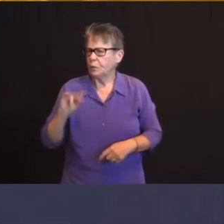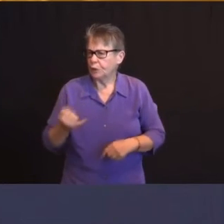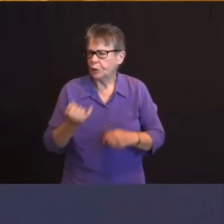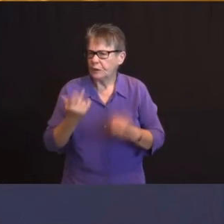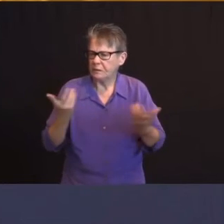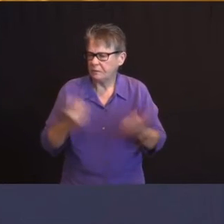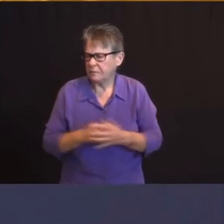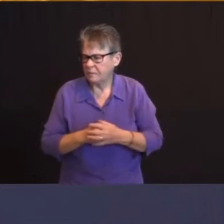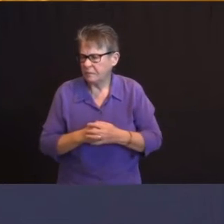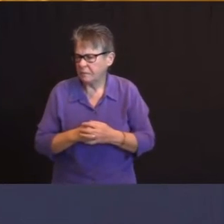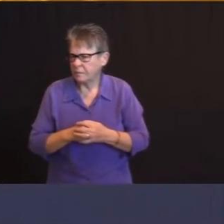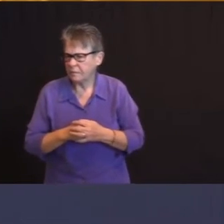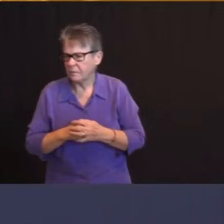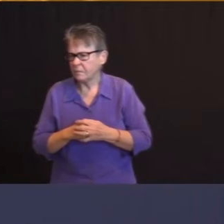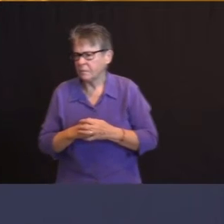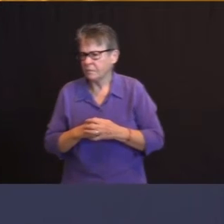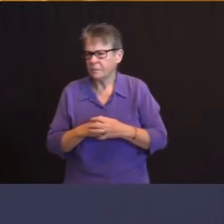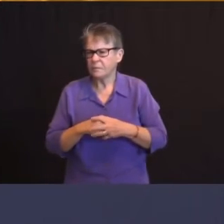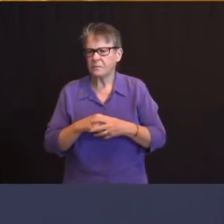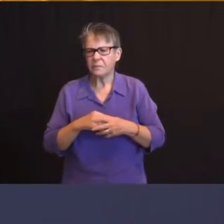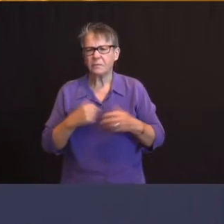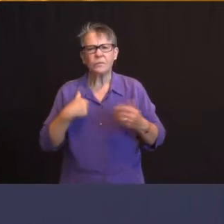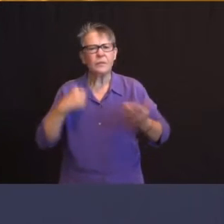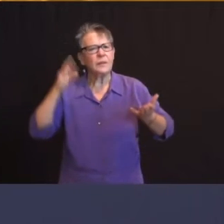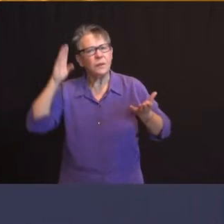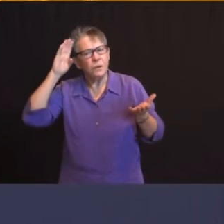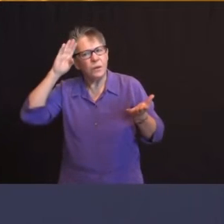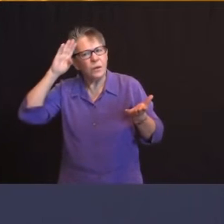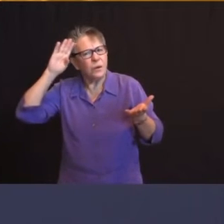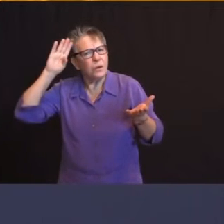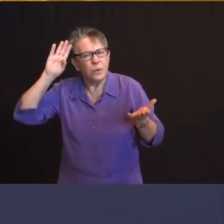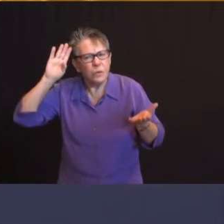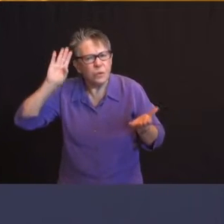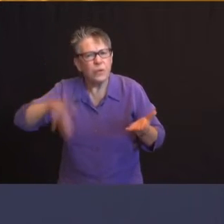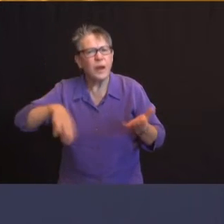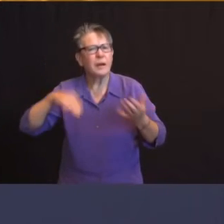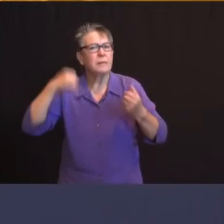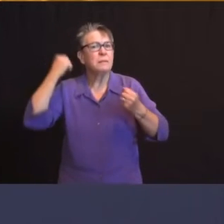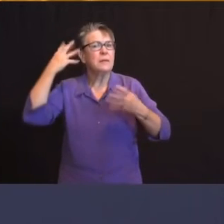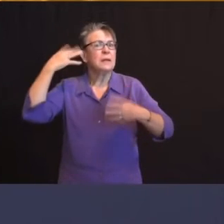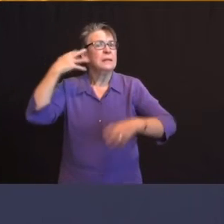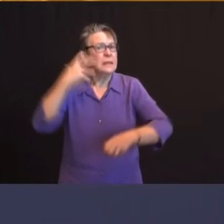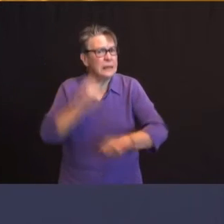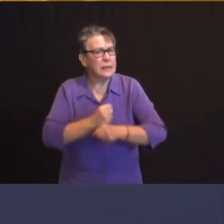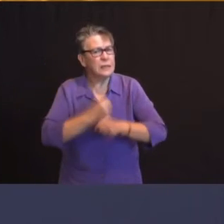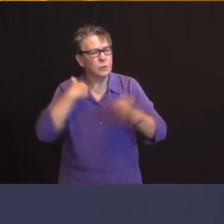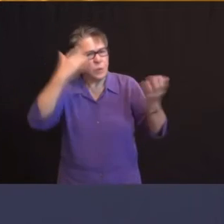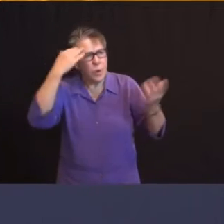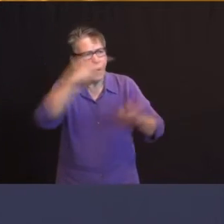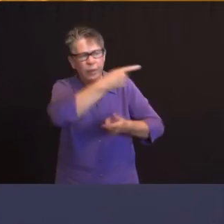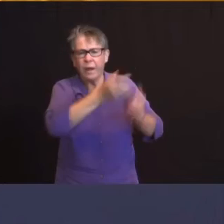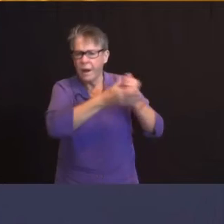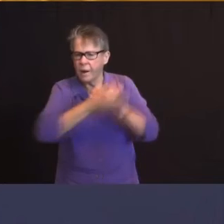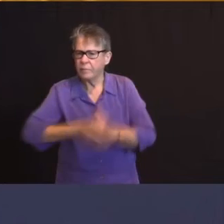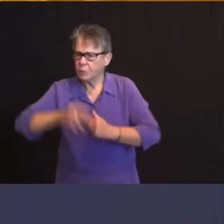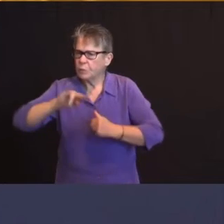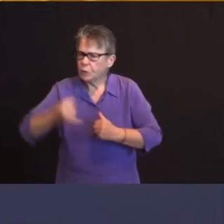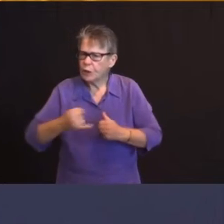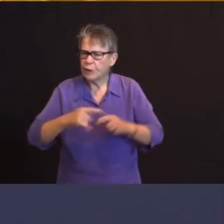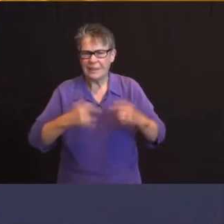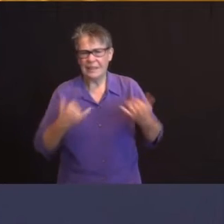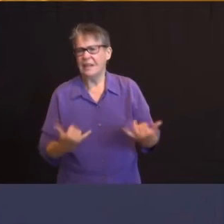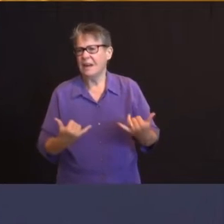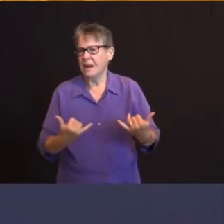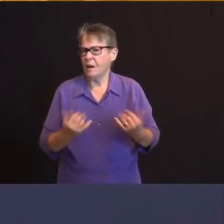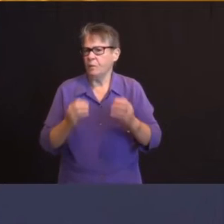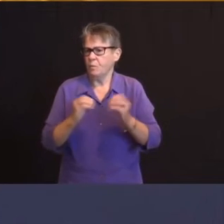the DNC and someone we've known for a long time. The needs of New Jersey are being put front and center for the incoming administration,